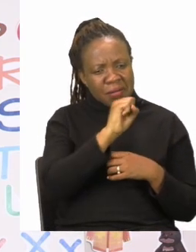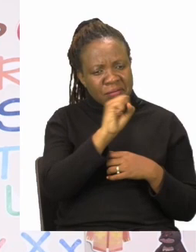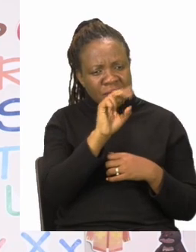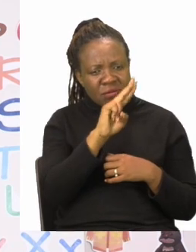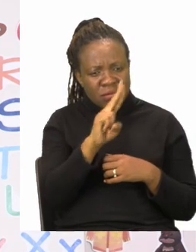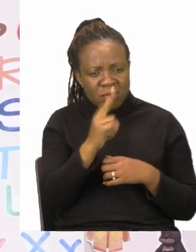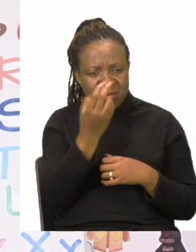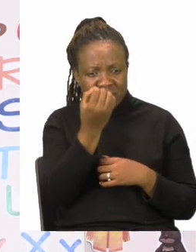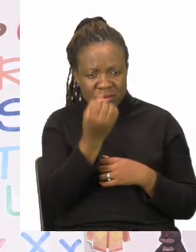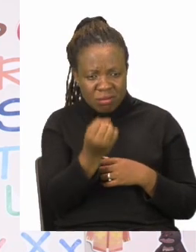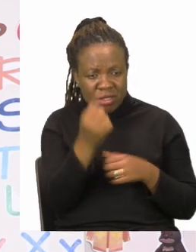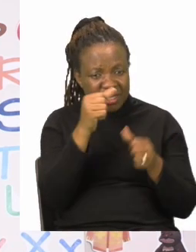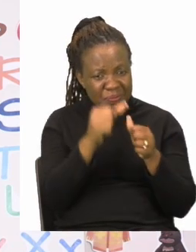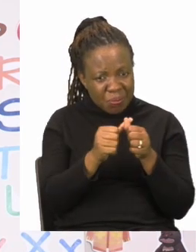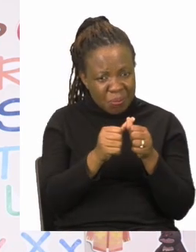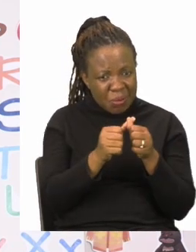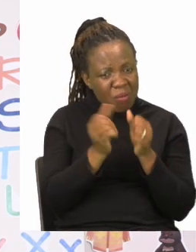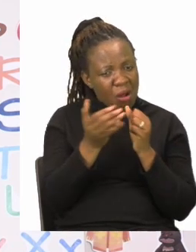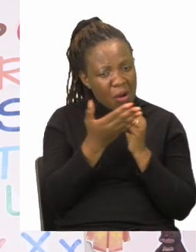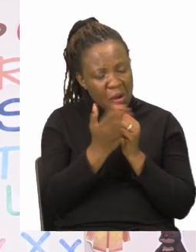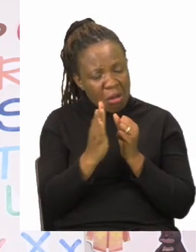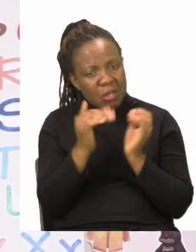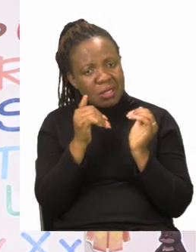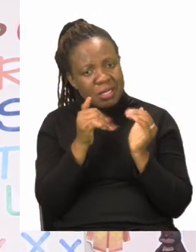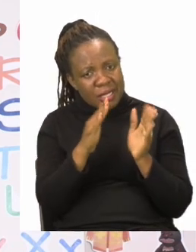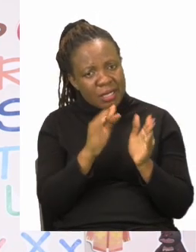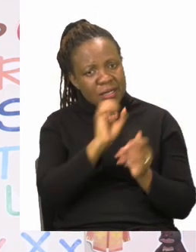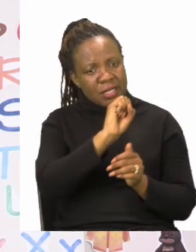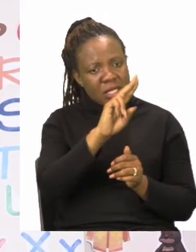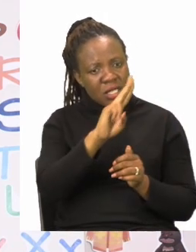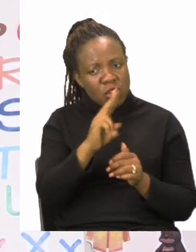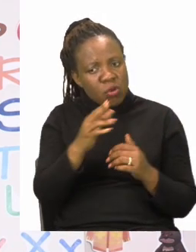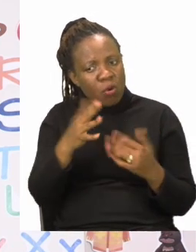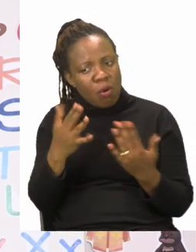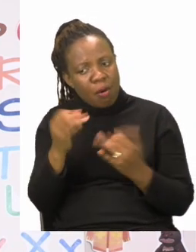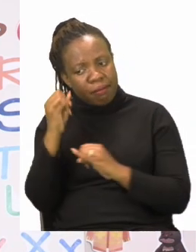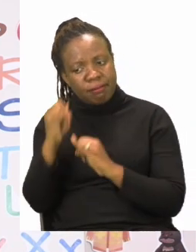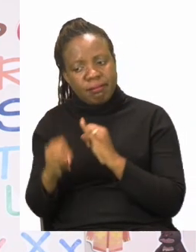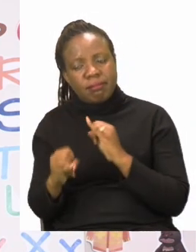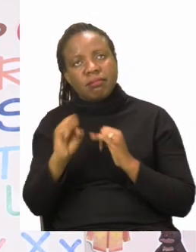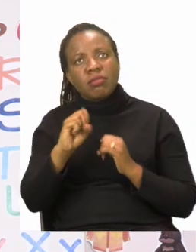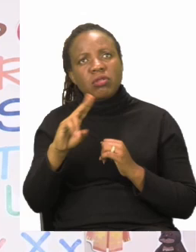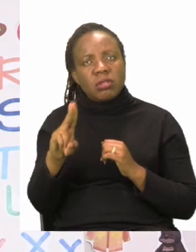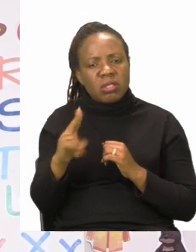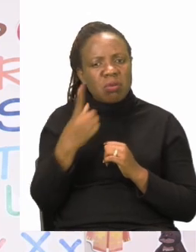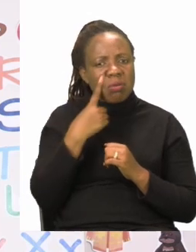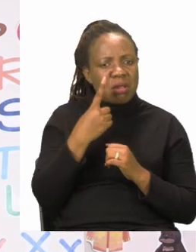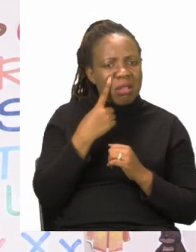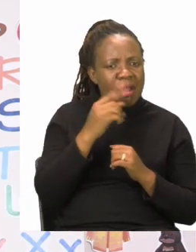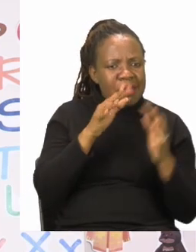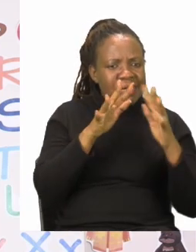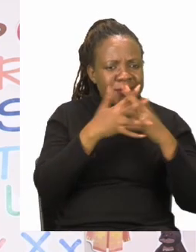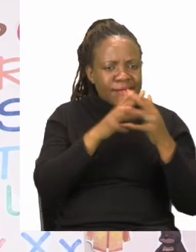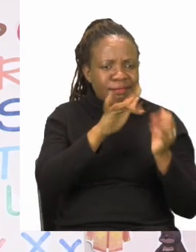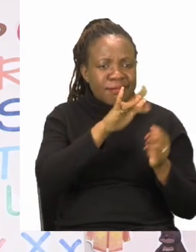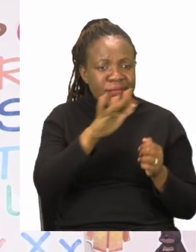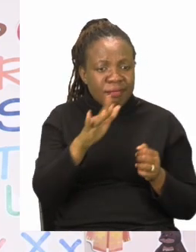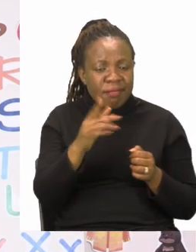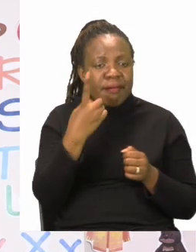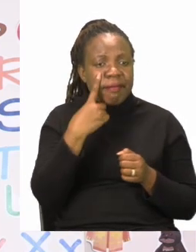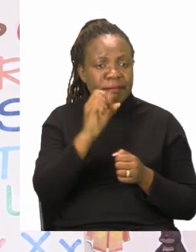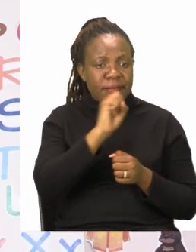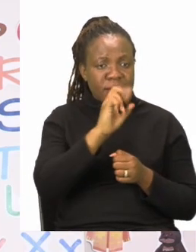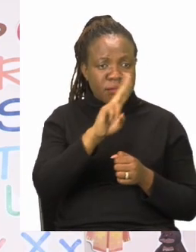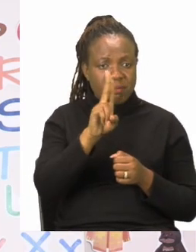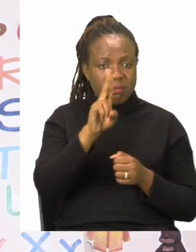S and an H? Can you see an S and an H? That's right. So there you